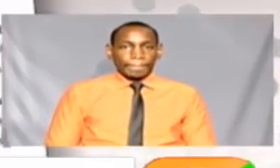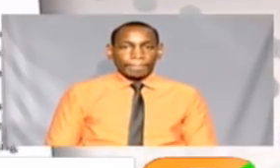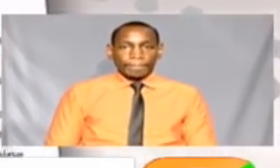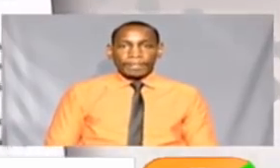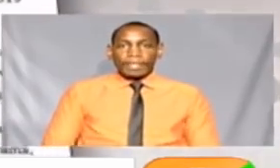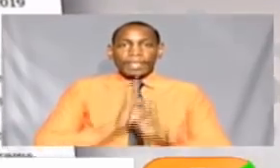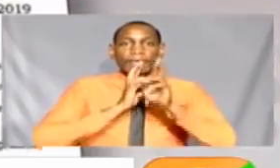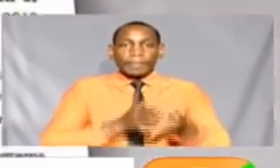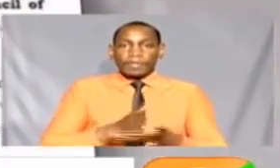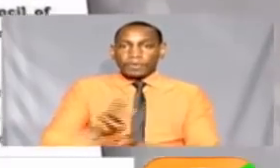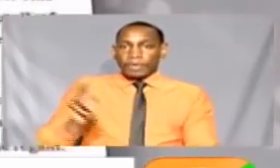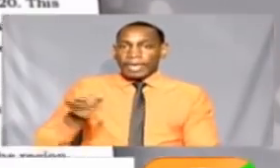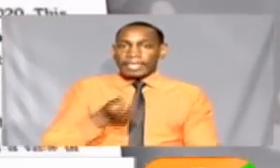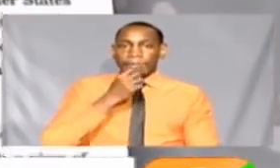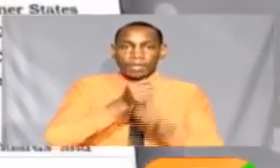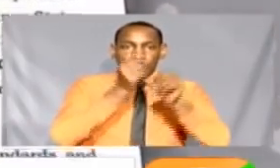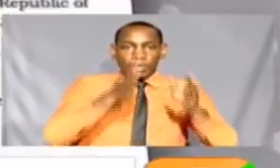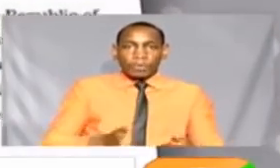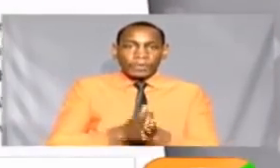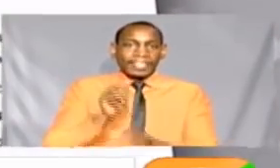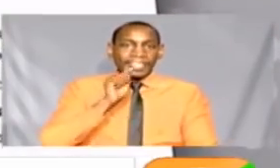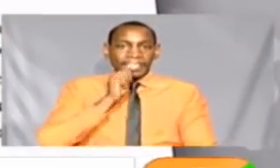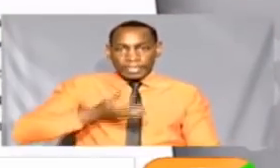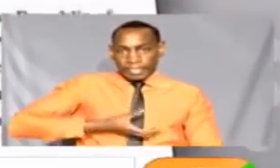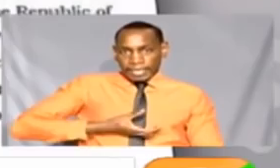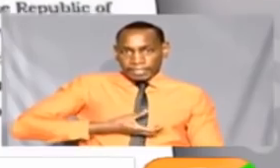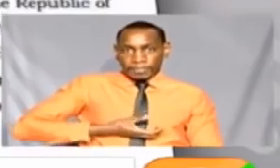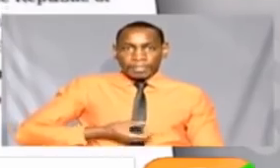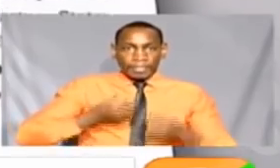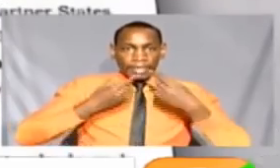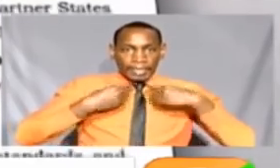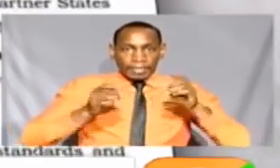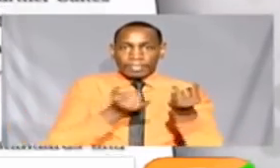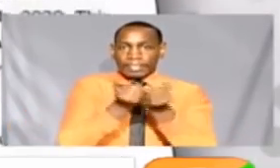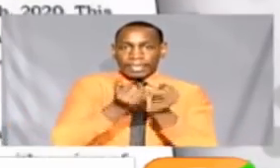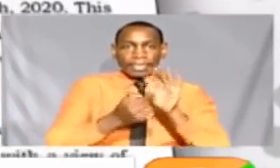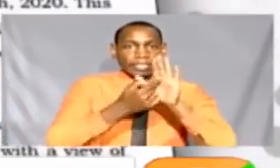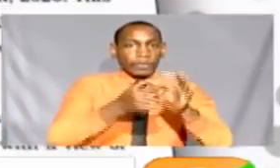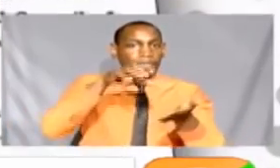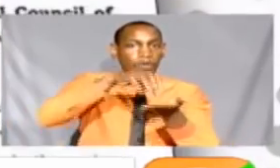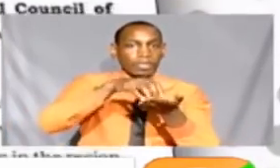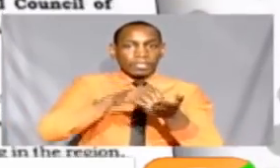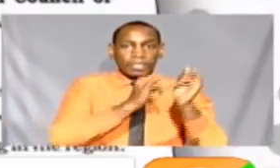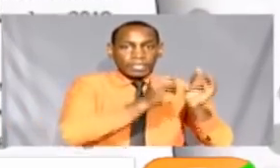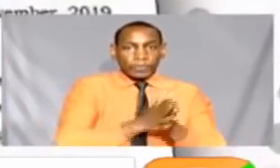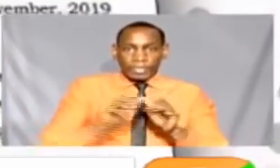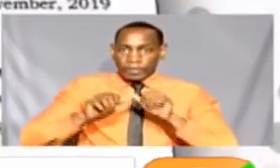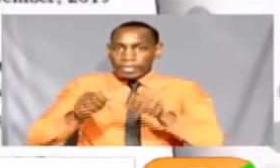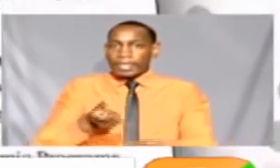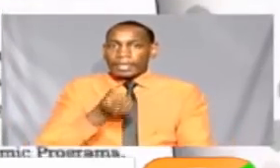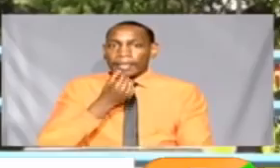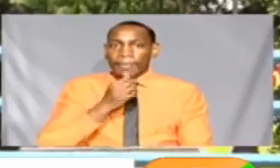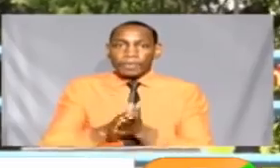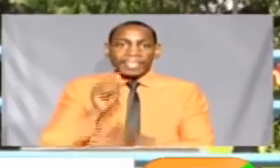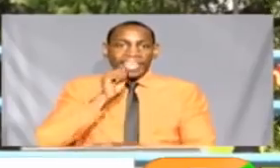This report by the Kenya Medical Practitioners and Dentists Council released on Saturday detailing the condition of new and existing medical and